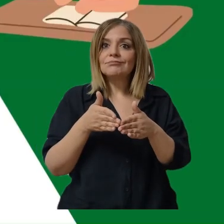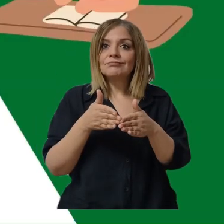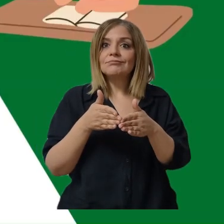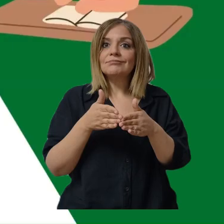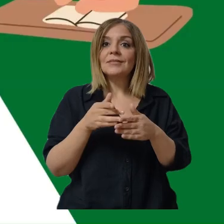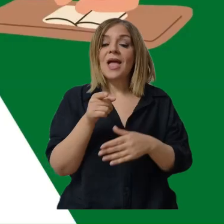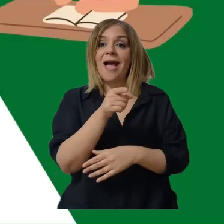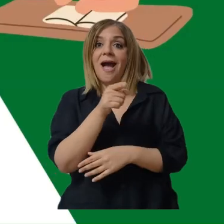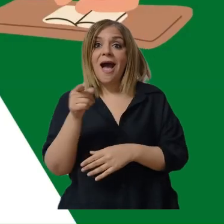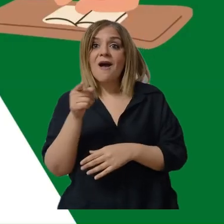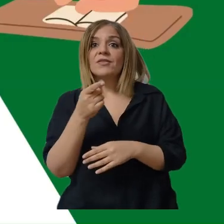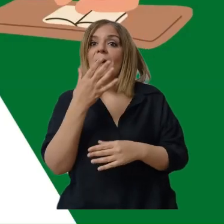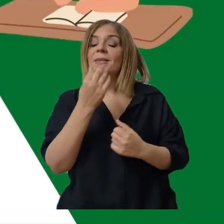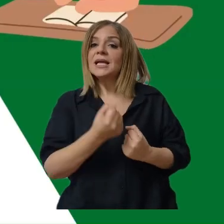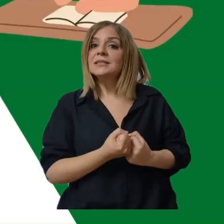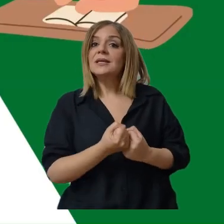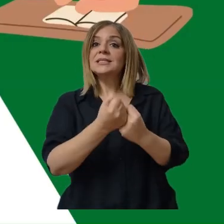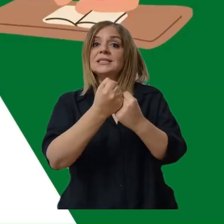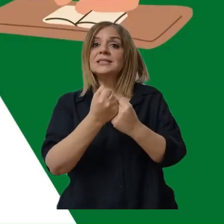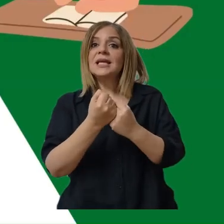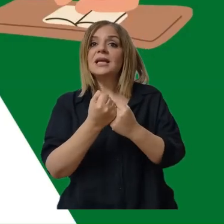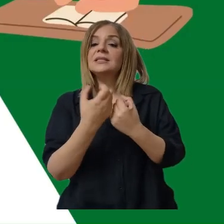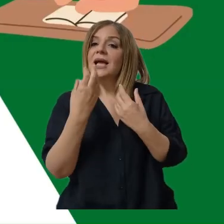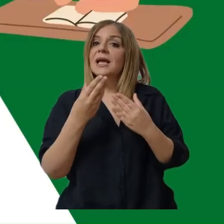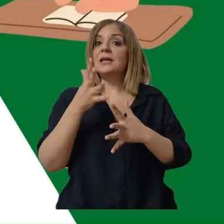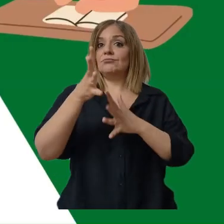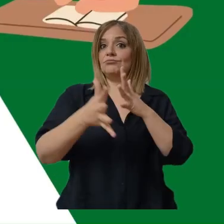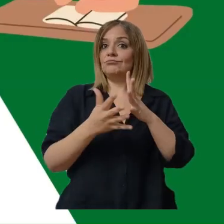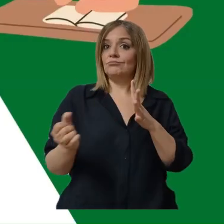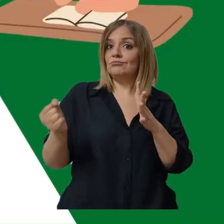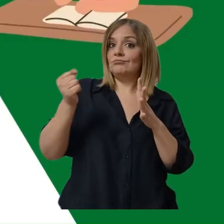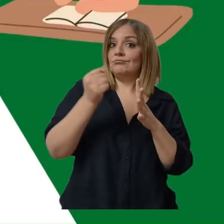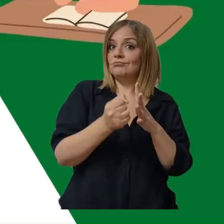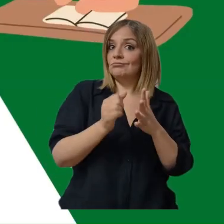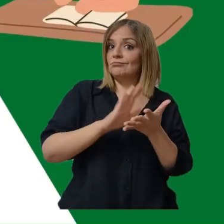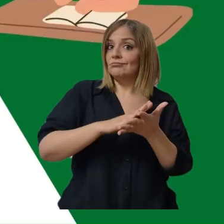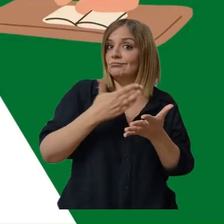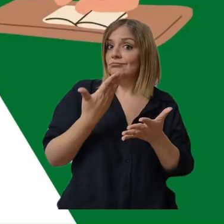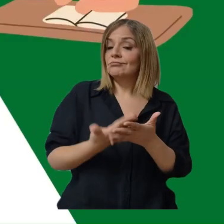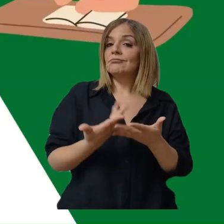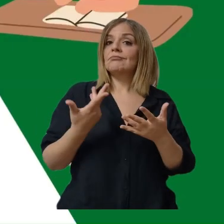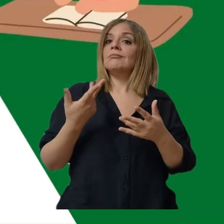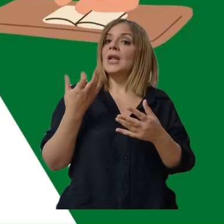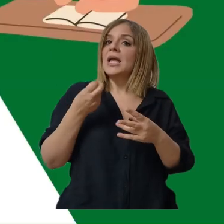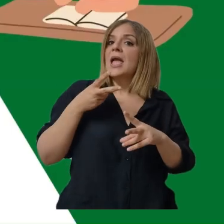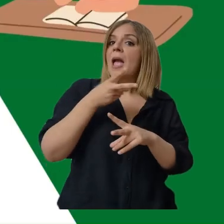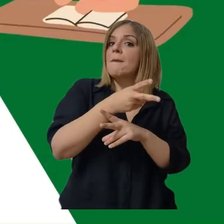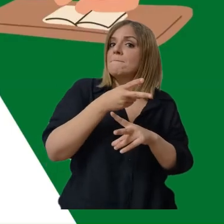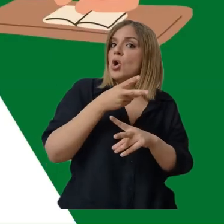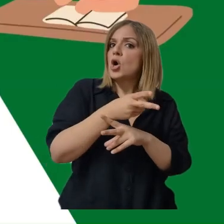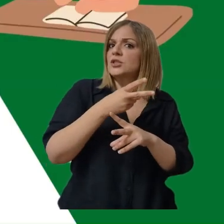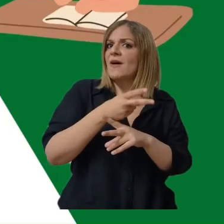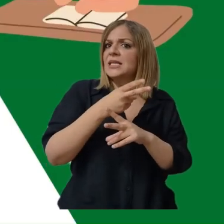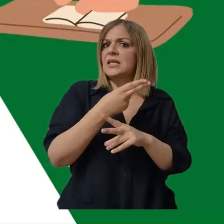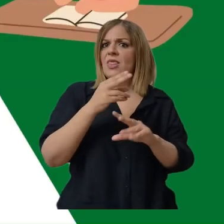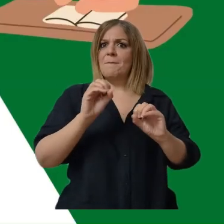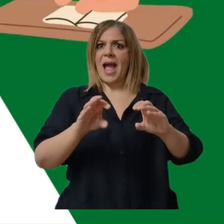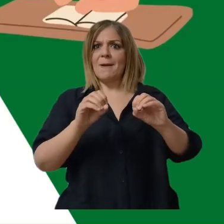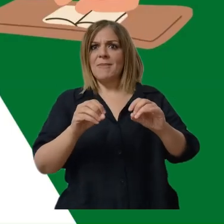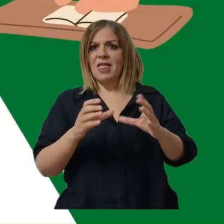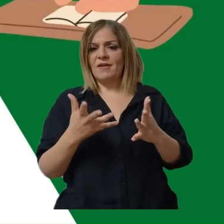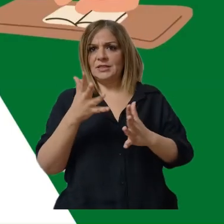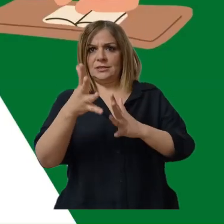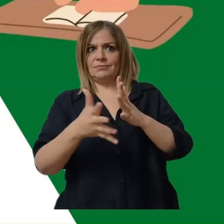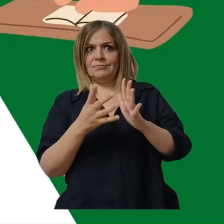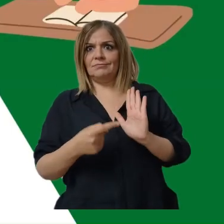And these supported, of course, with sign language interpretation and accessible training environments.